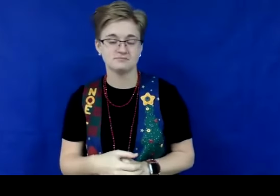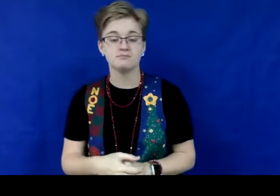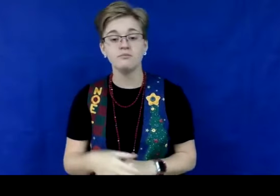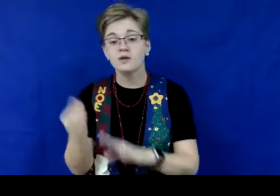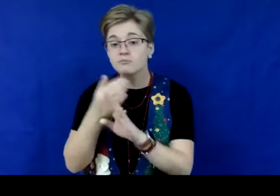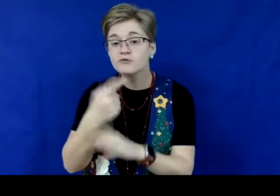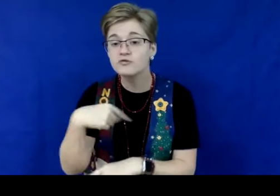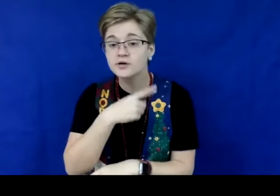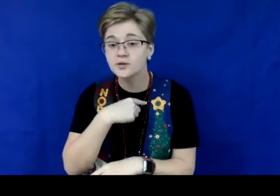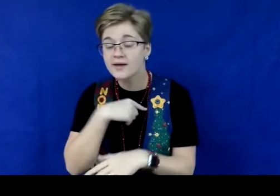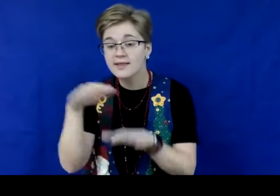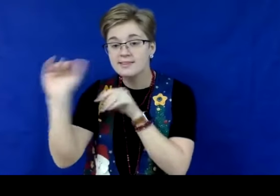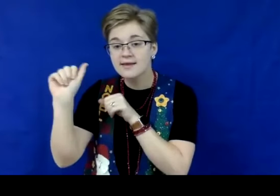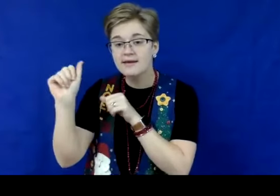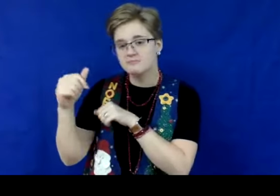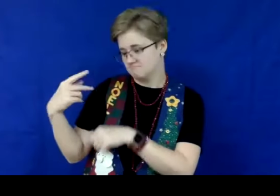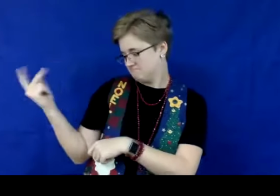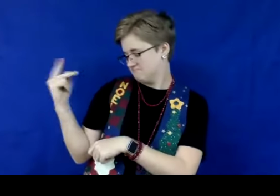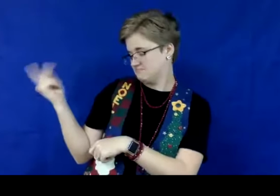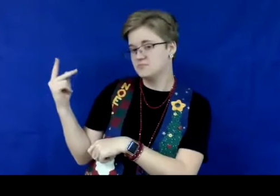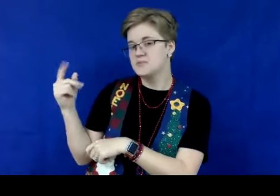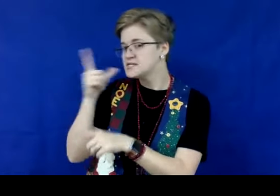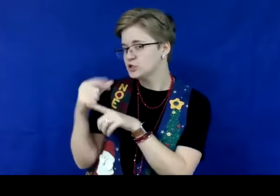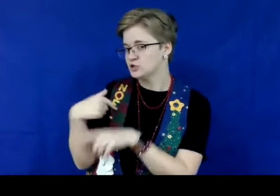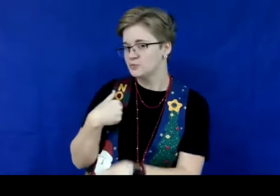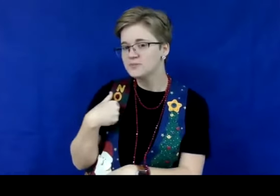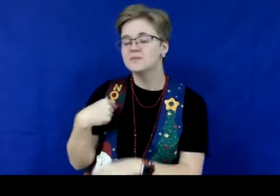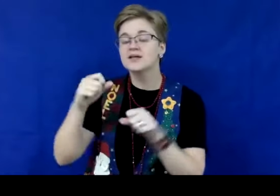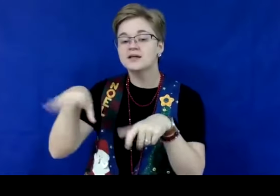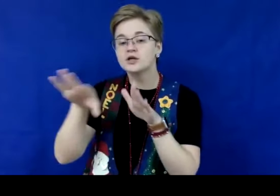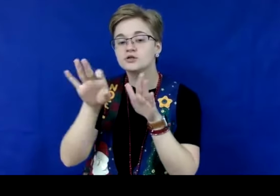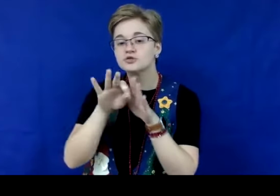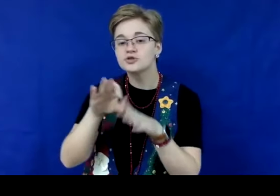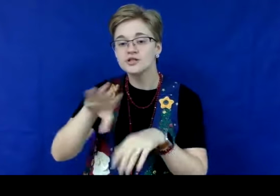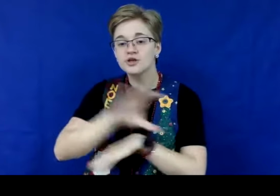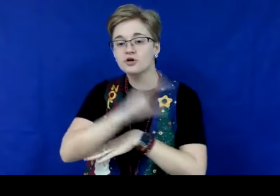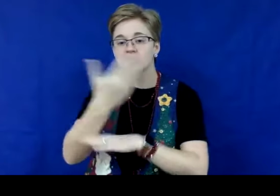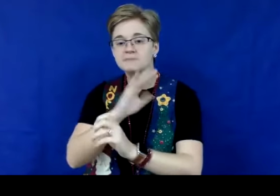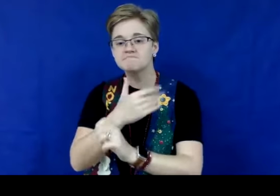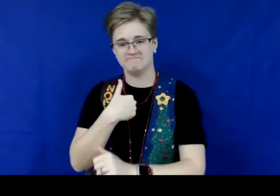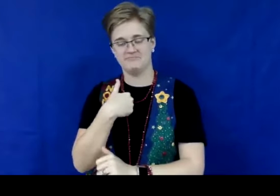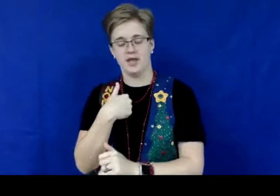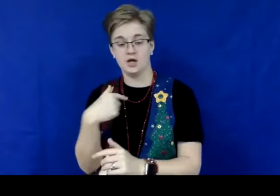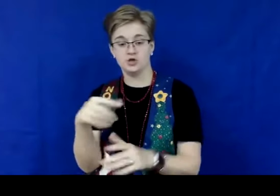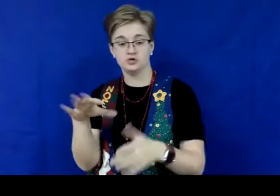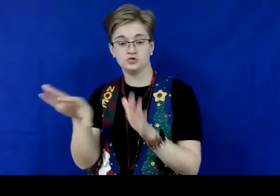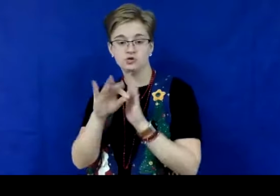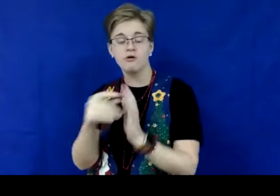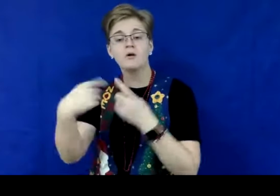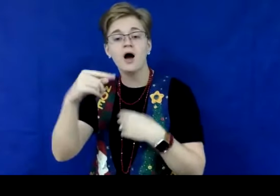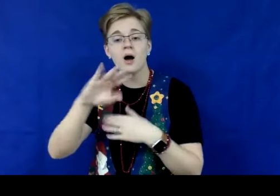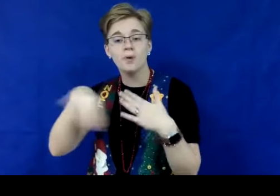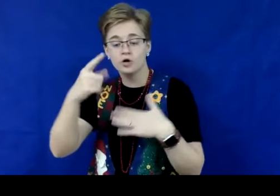Before we leave, she and I get to choose a Christmas carol to sing. I choose "O Come All You Faithful."